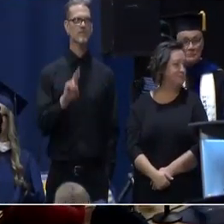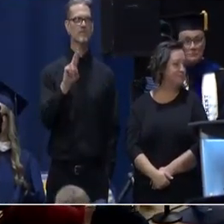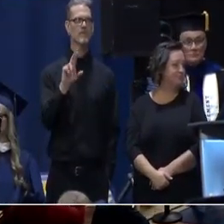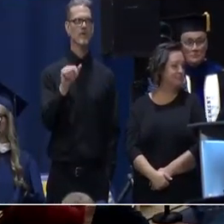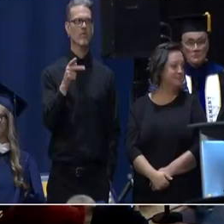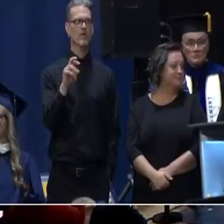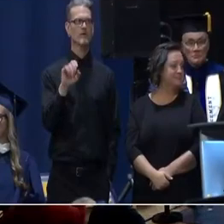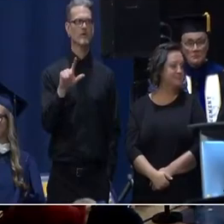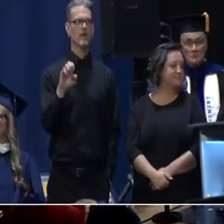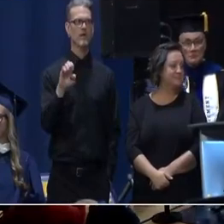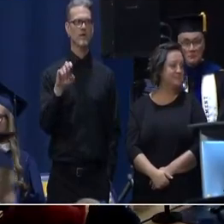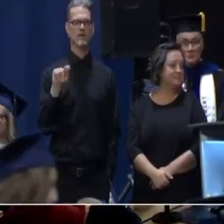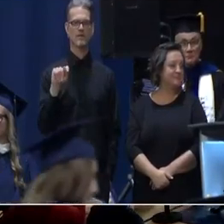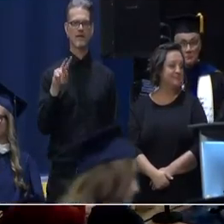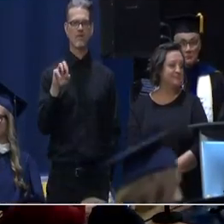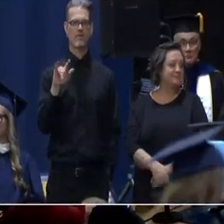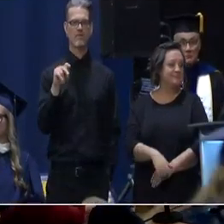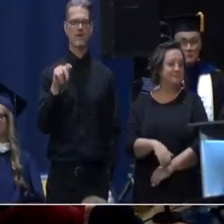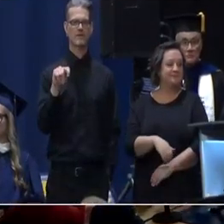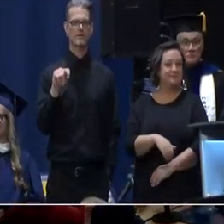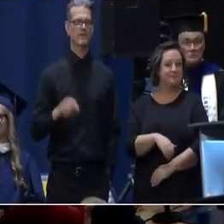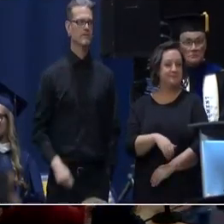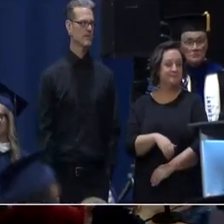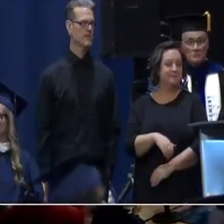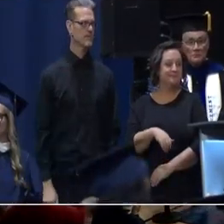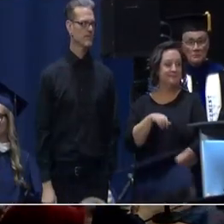Rochelle Talbot.